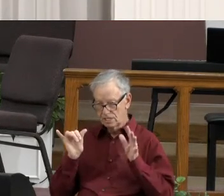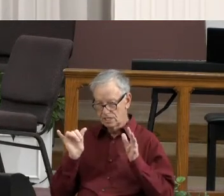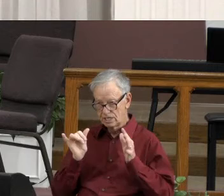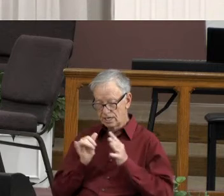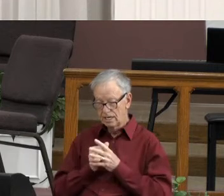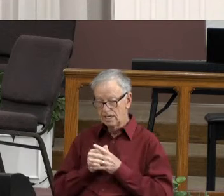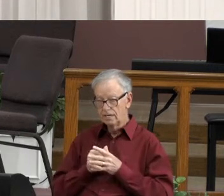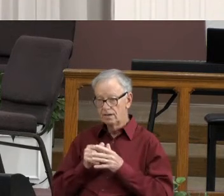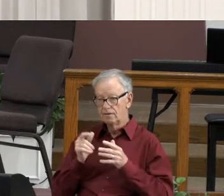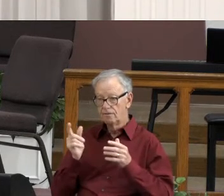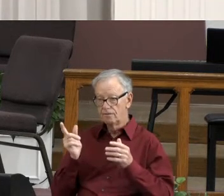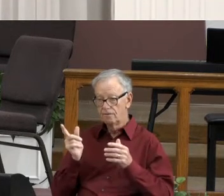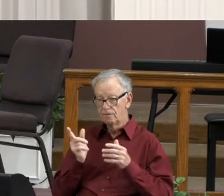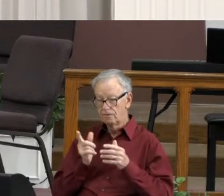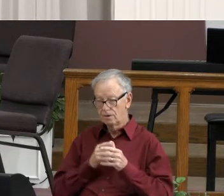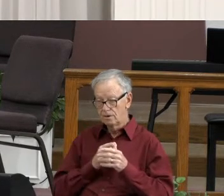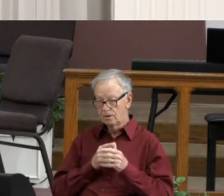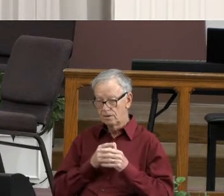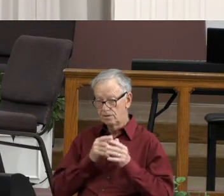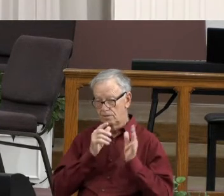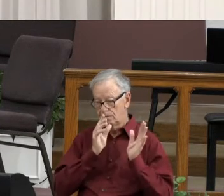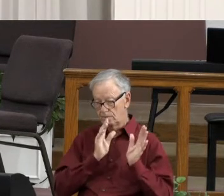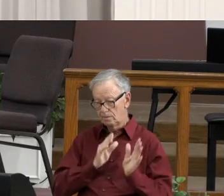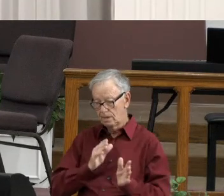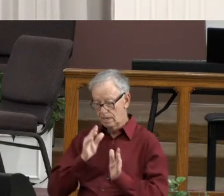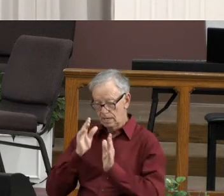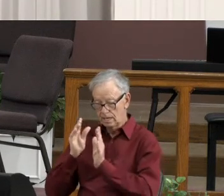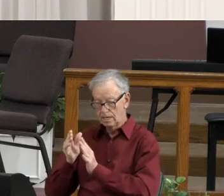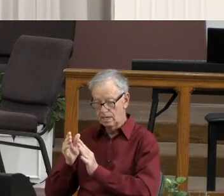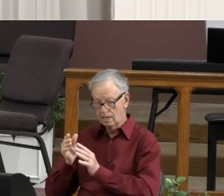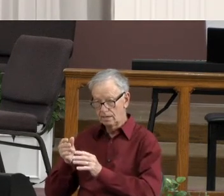the original first intent.